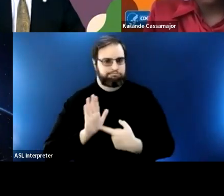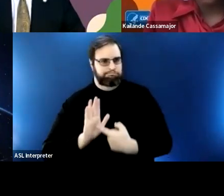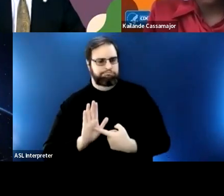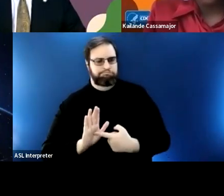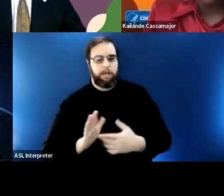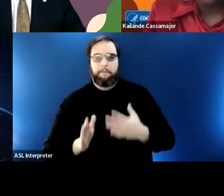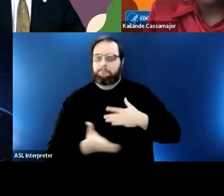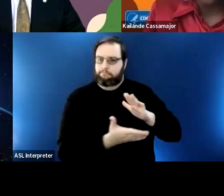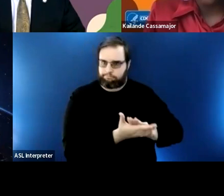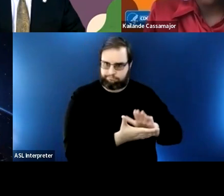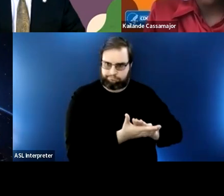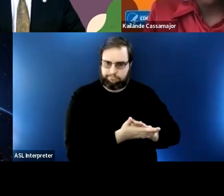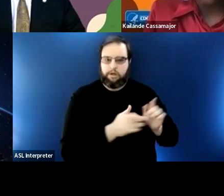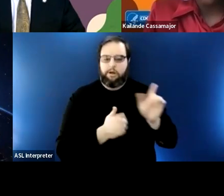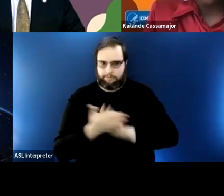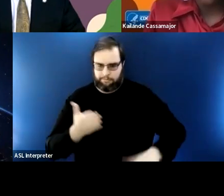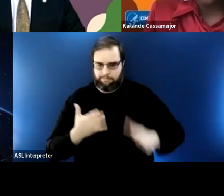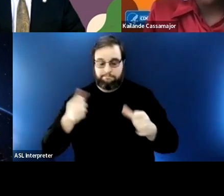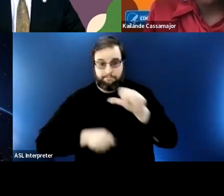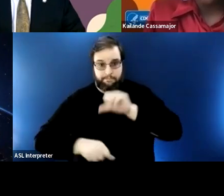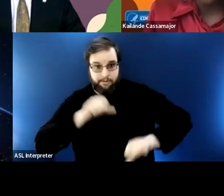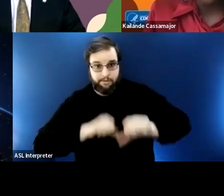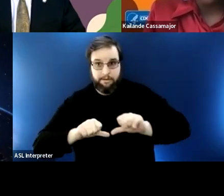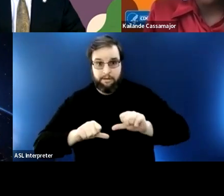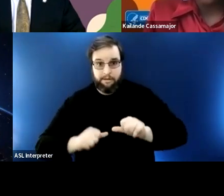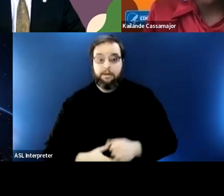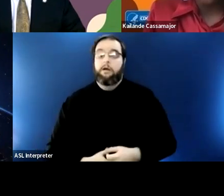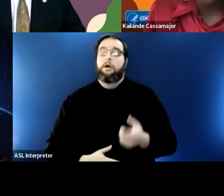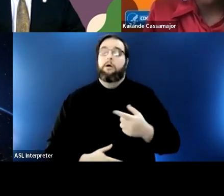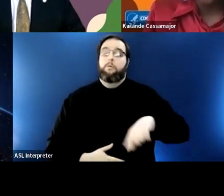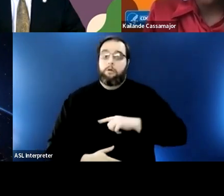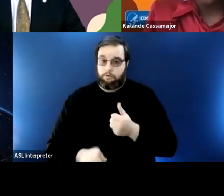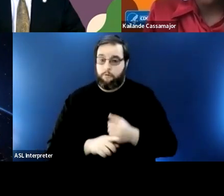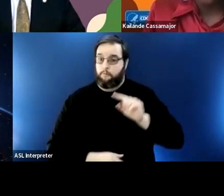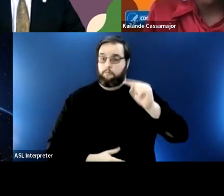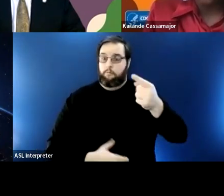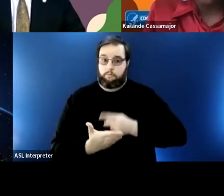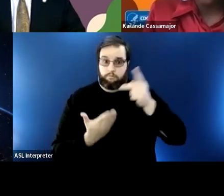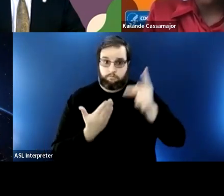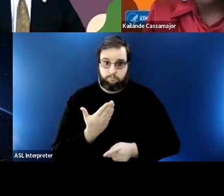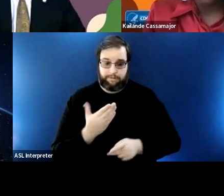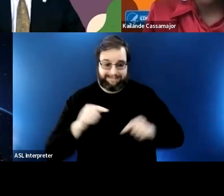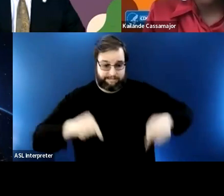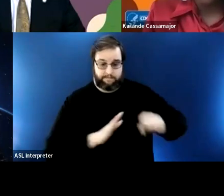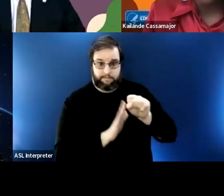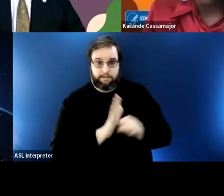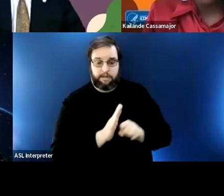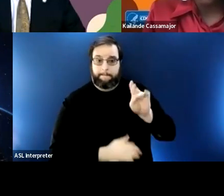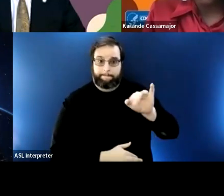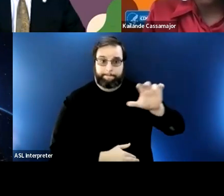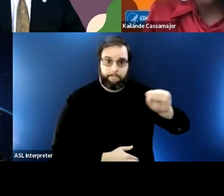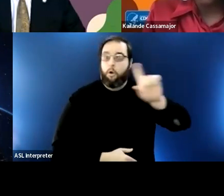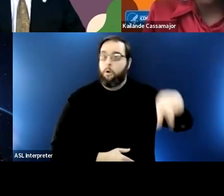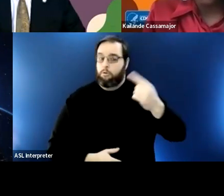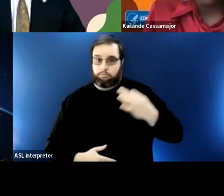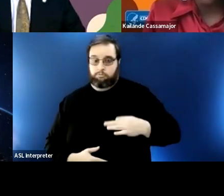my school and the College of Health Sciences. We are the first program of our kind in the state of Mississippi and the only accredited school of